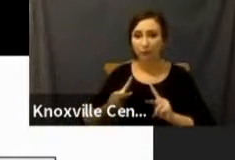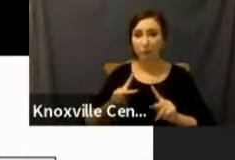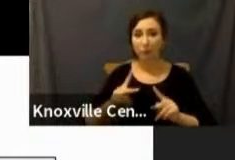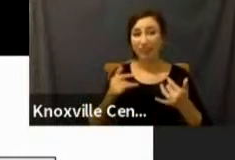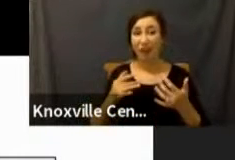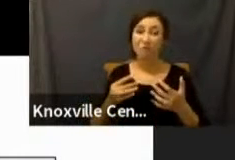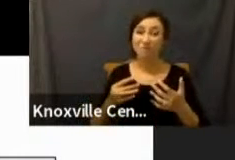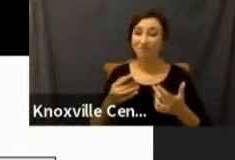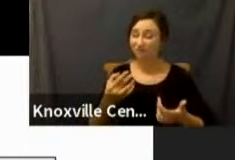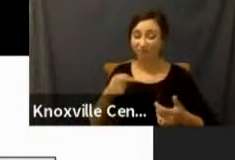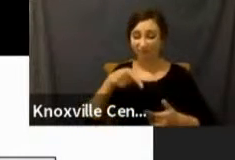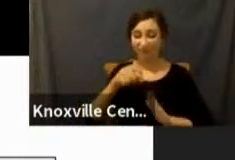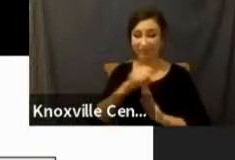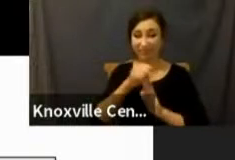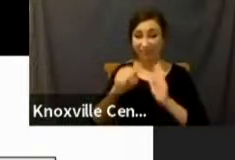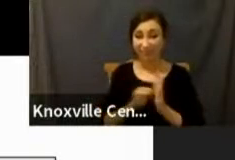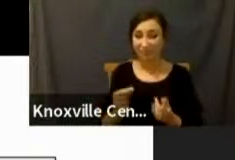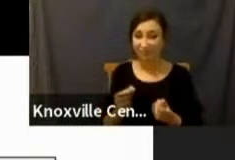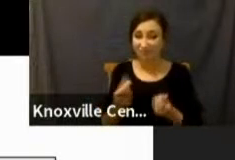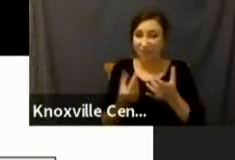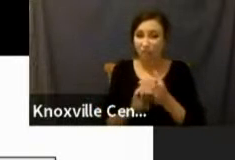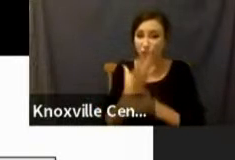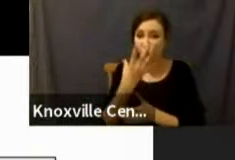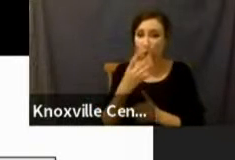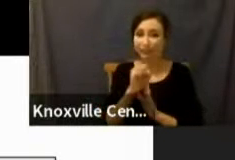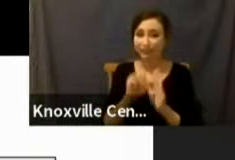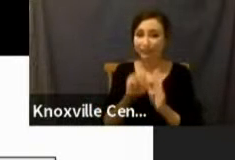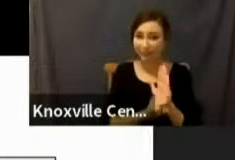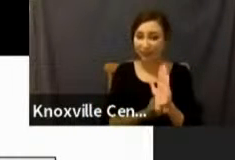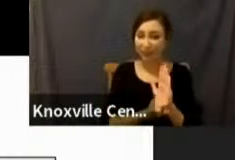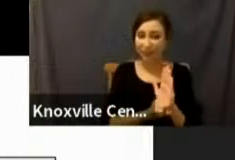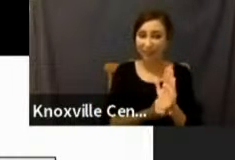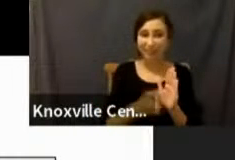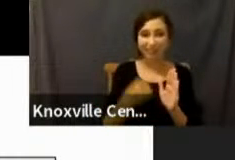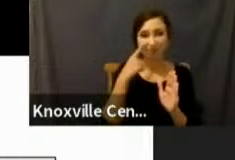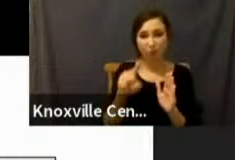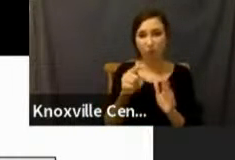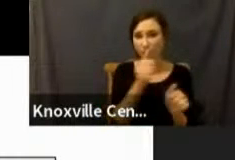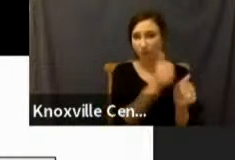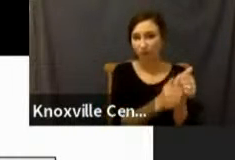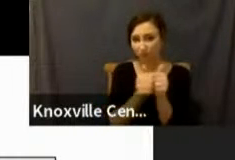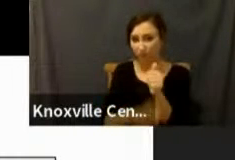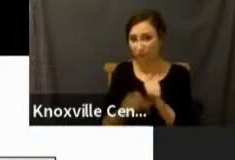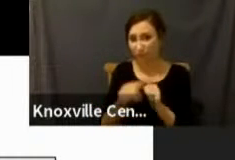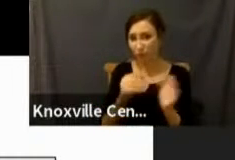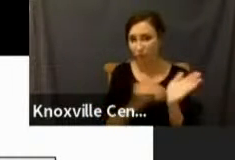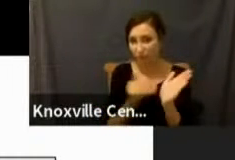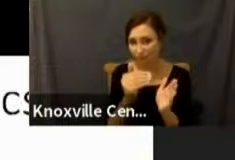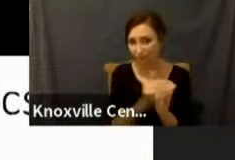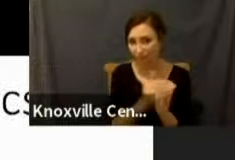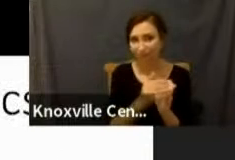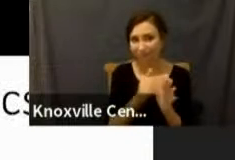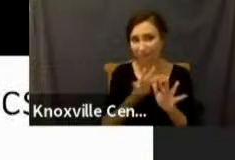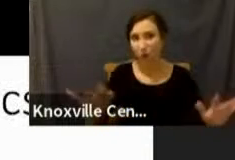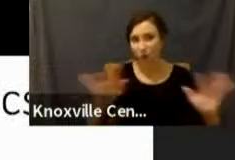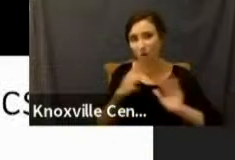or the state that has the most new cases per million in the country. Next slide, please.